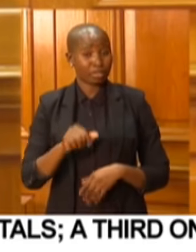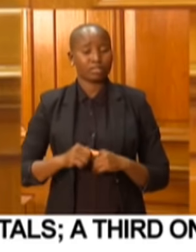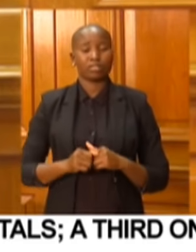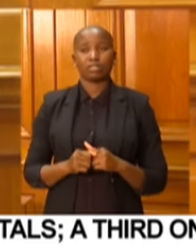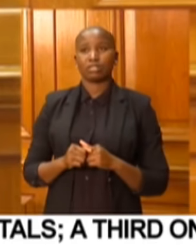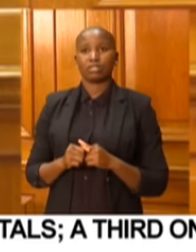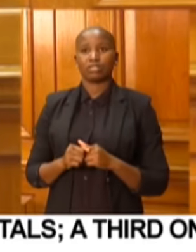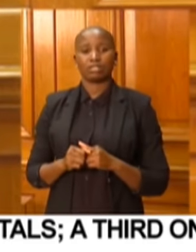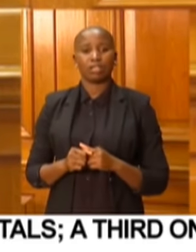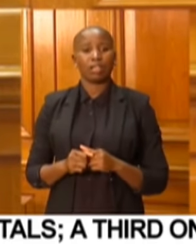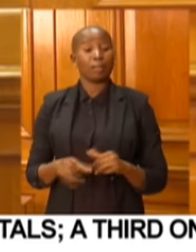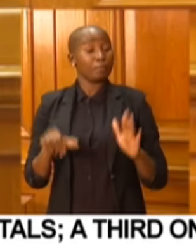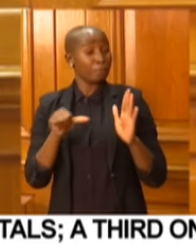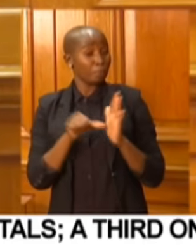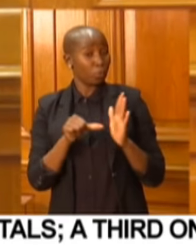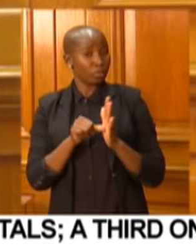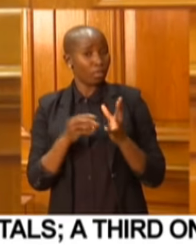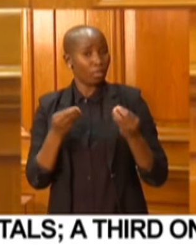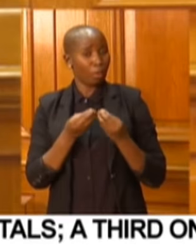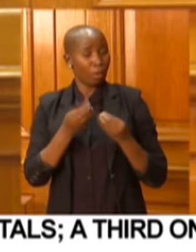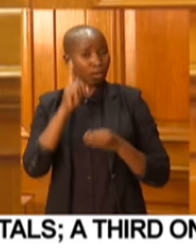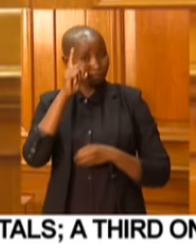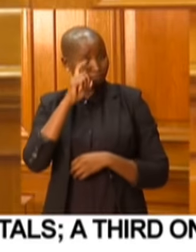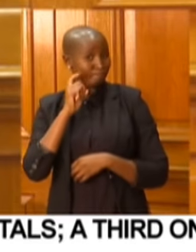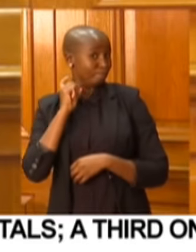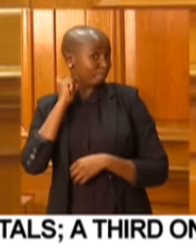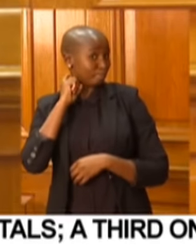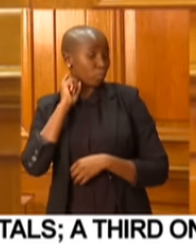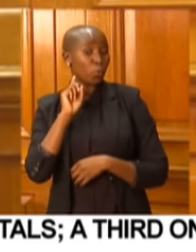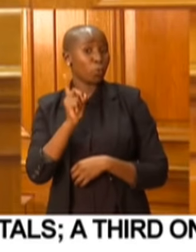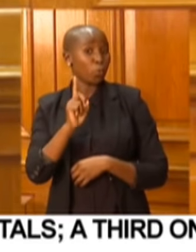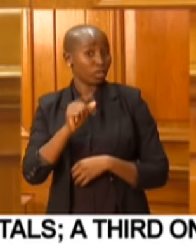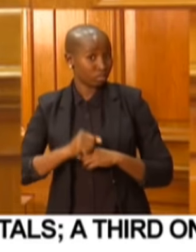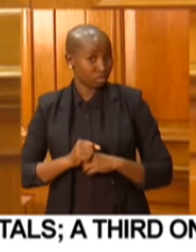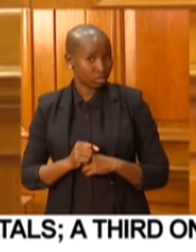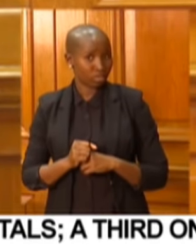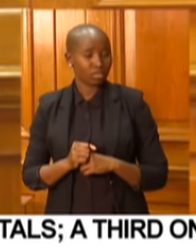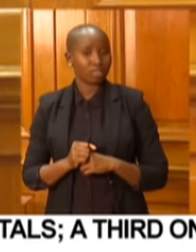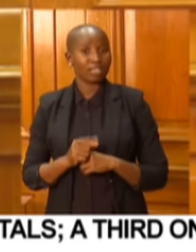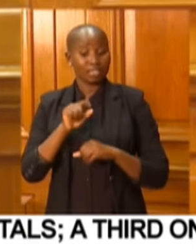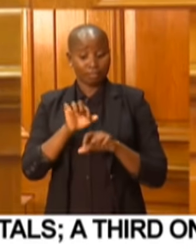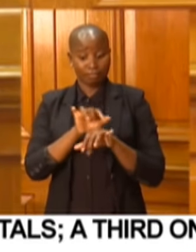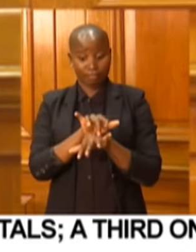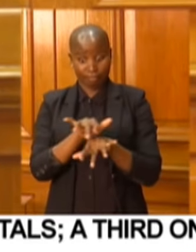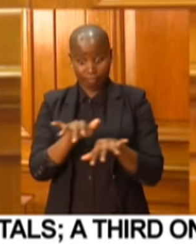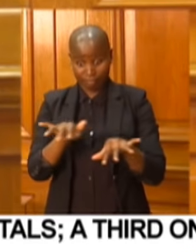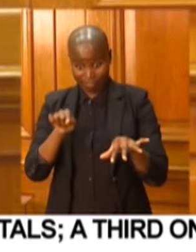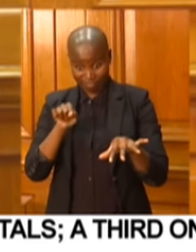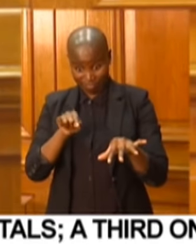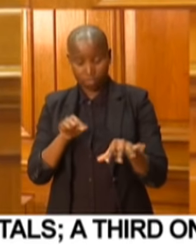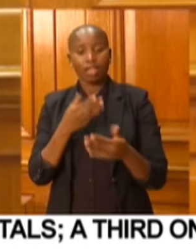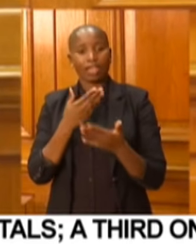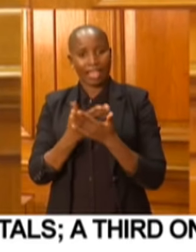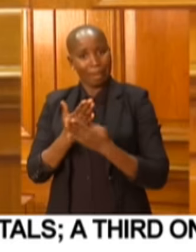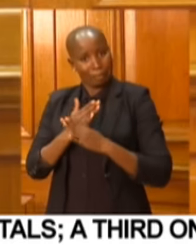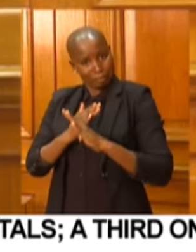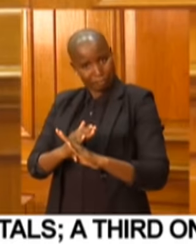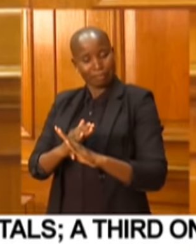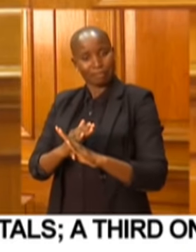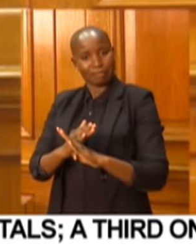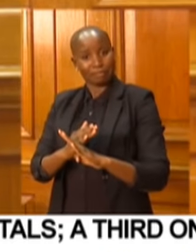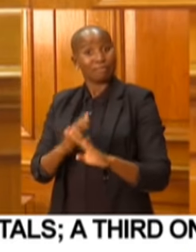know about the new variant is that we can prevent transmission using exactly